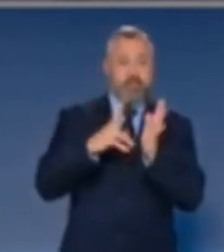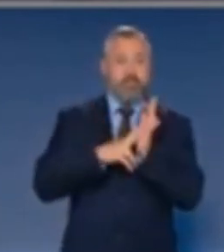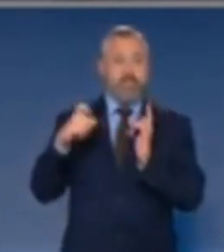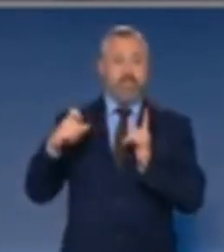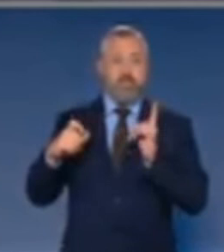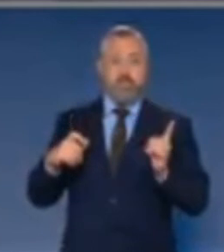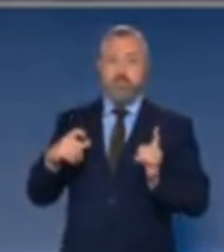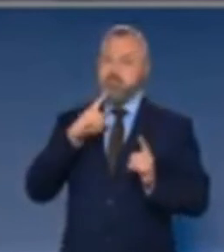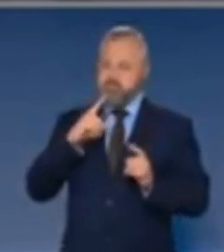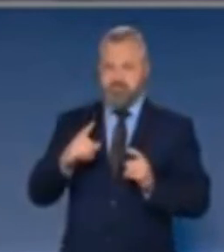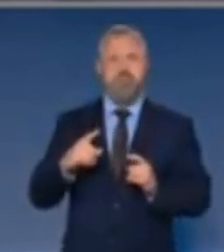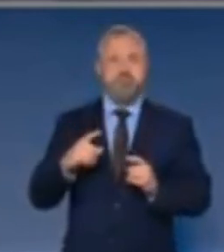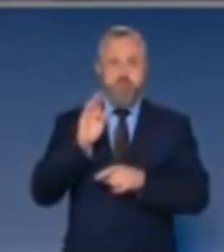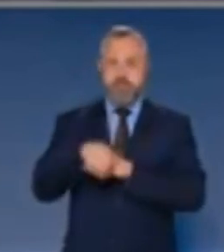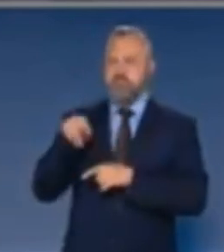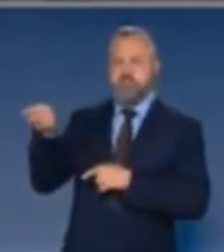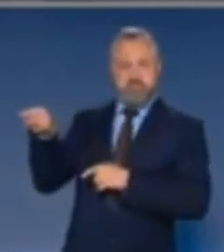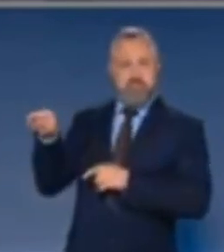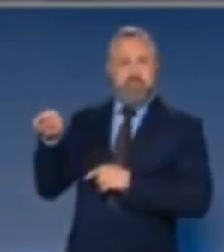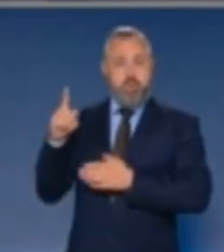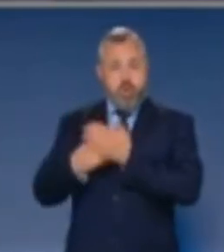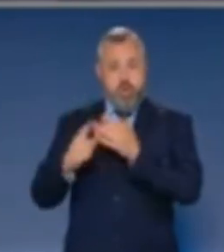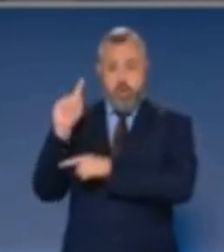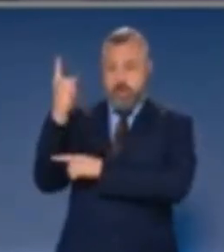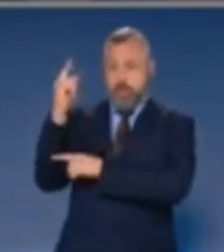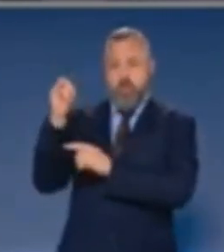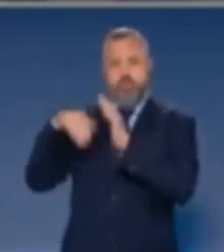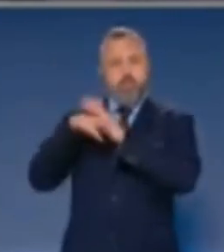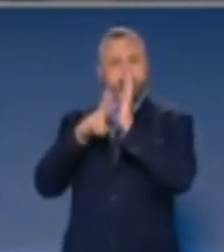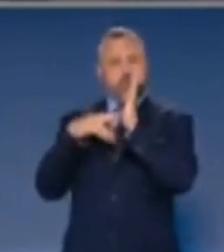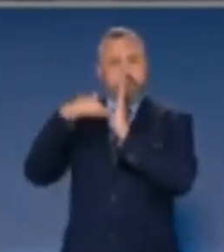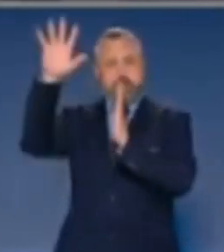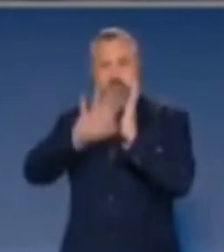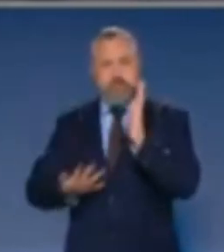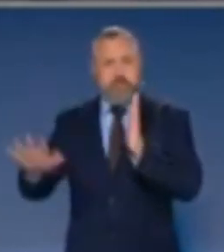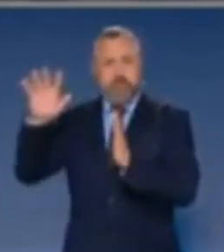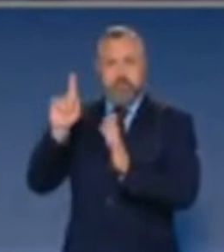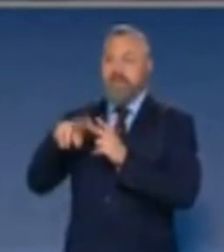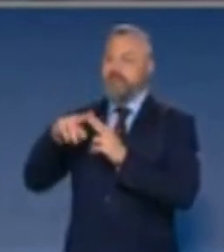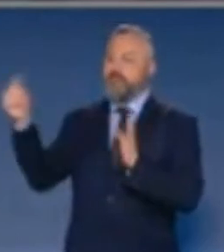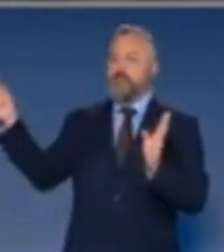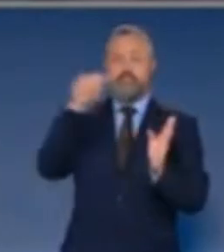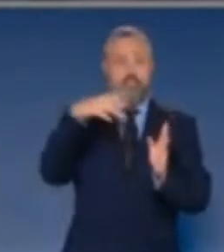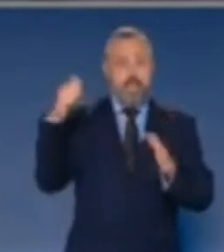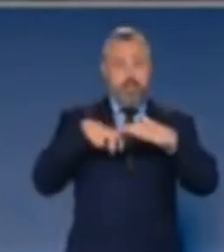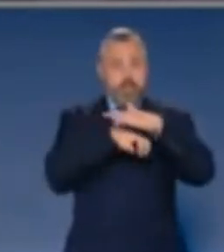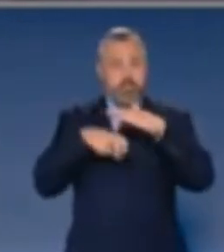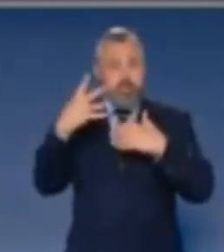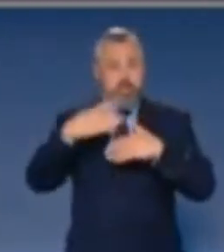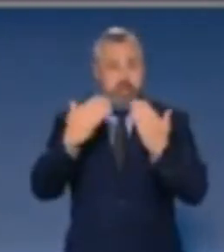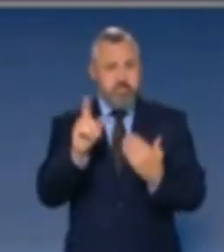just talking about Auckland, not the rest of New Zealand? And do they have to do 14 days quarantine, or is it just a test and then let